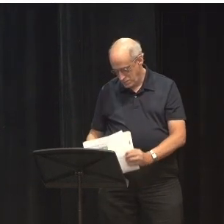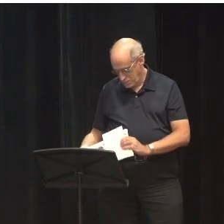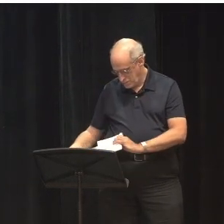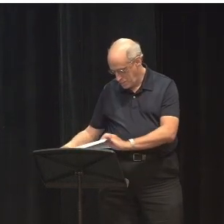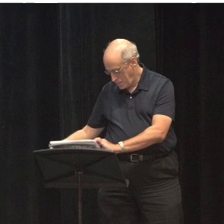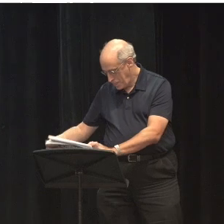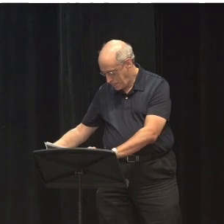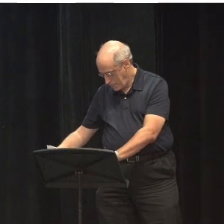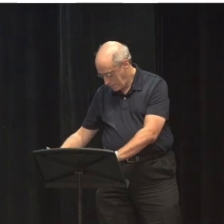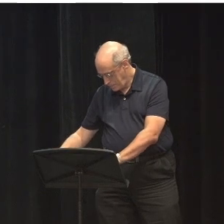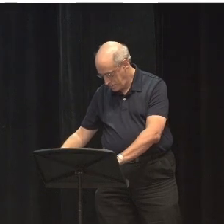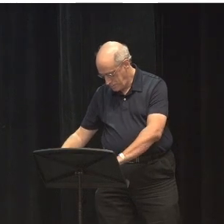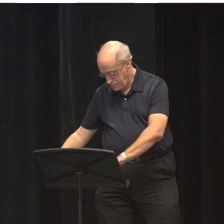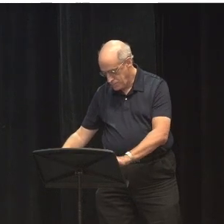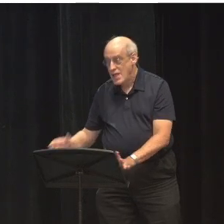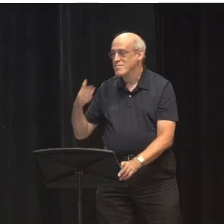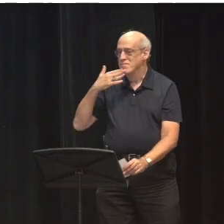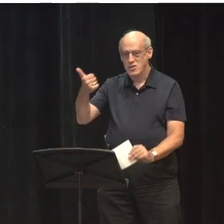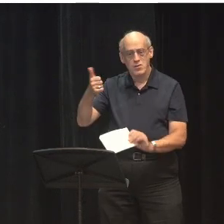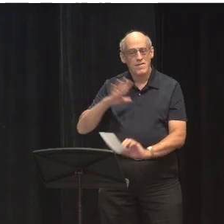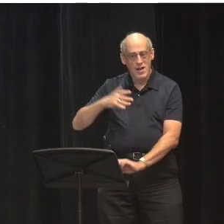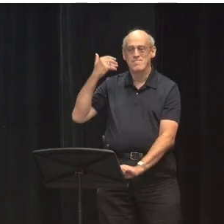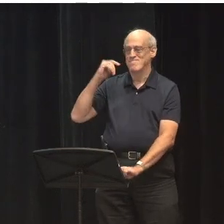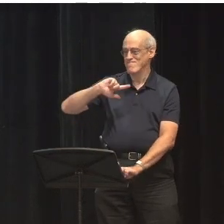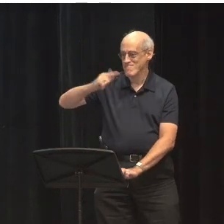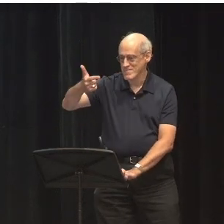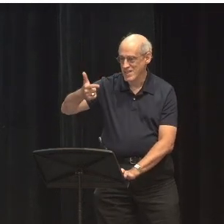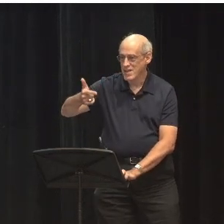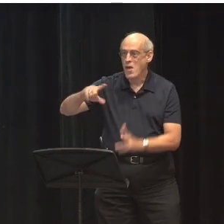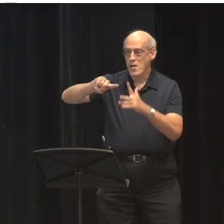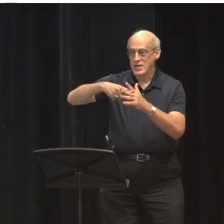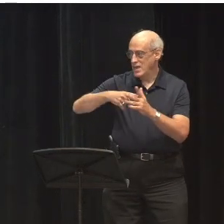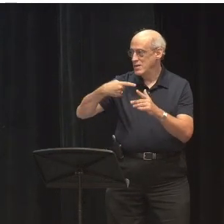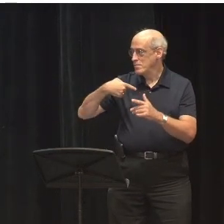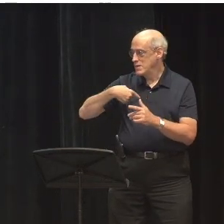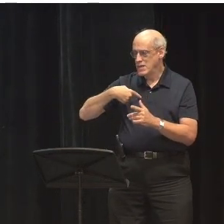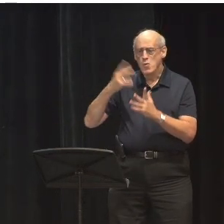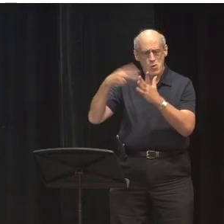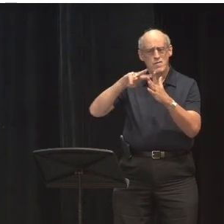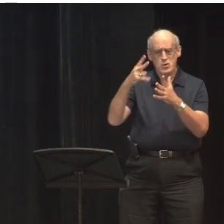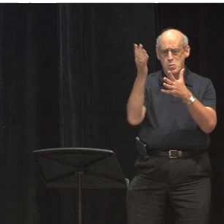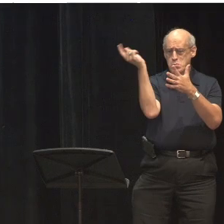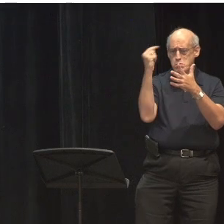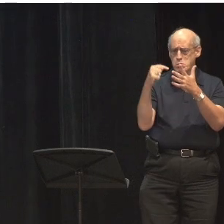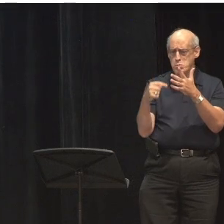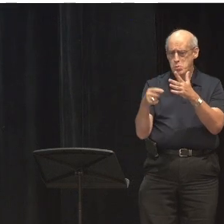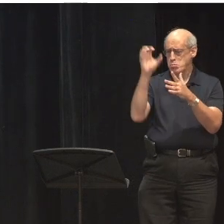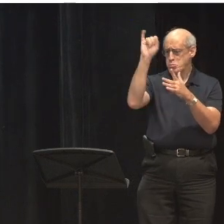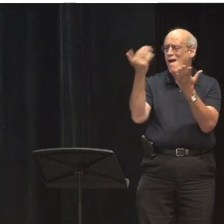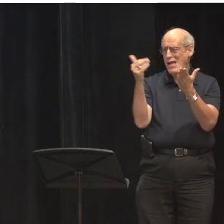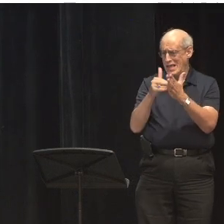Thank you, Bob. All right, so let's get started. I'm going to go back over a couple of things, and then we